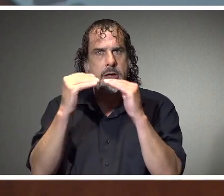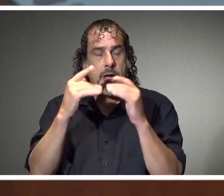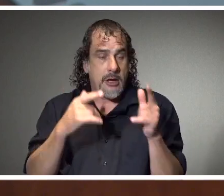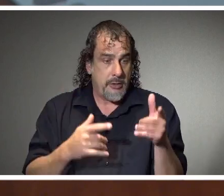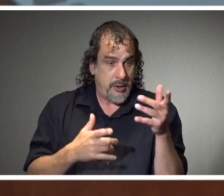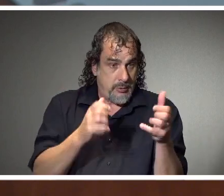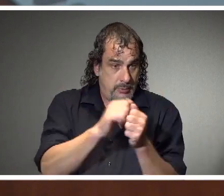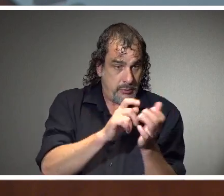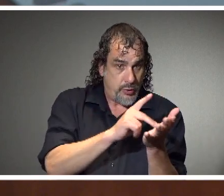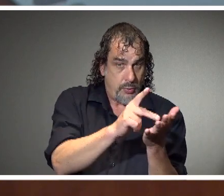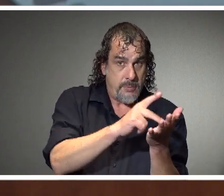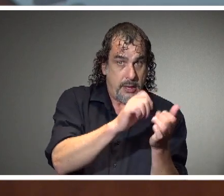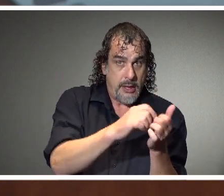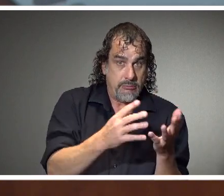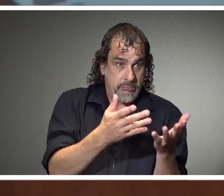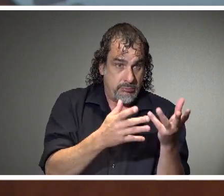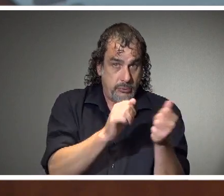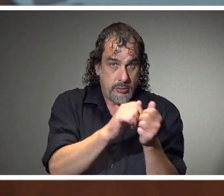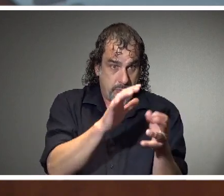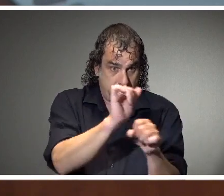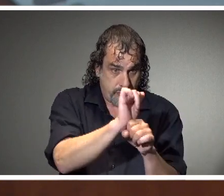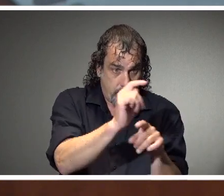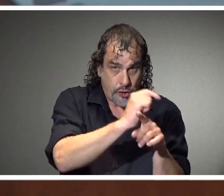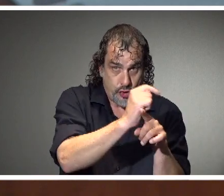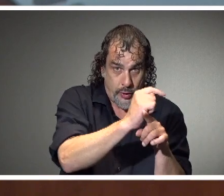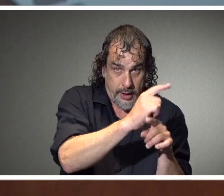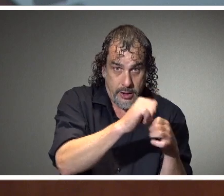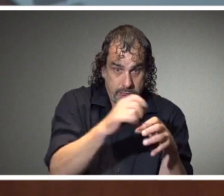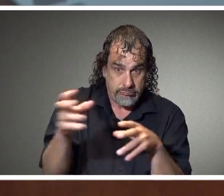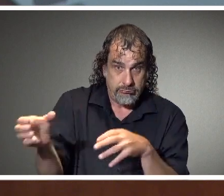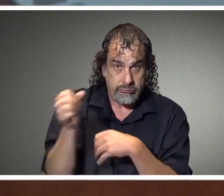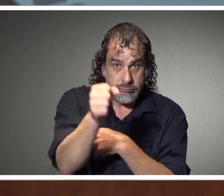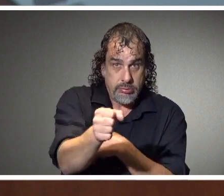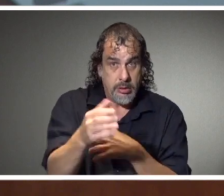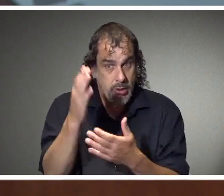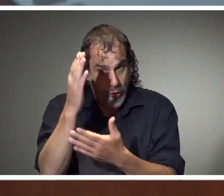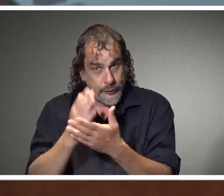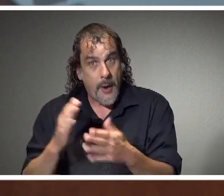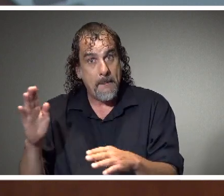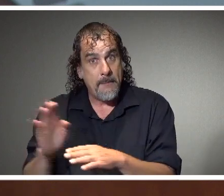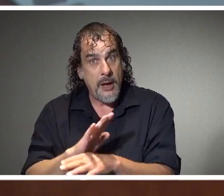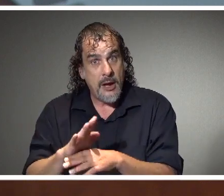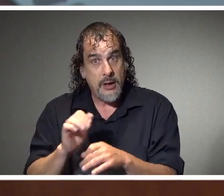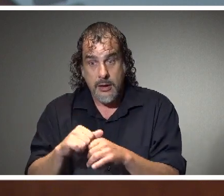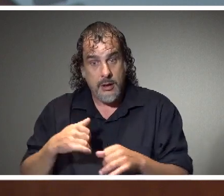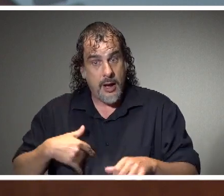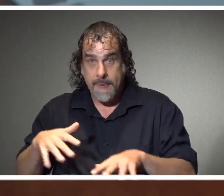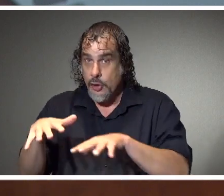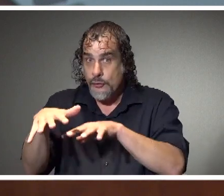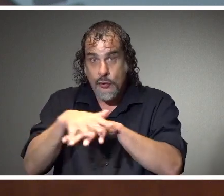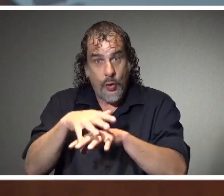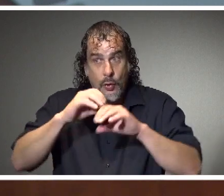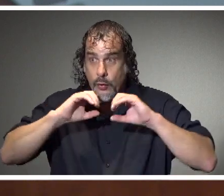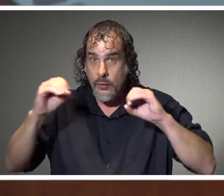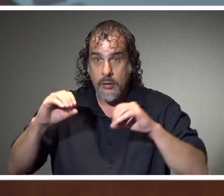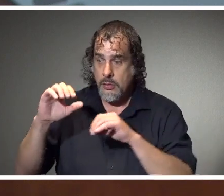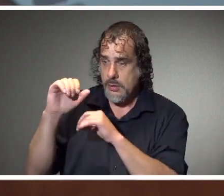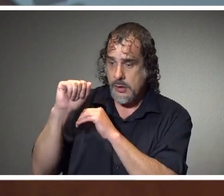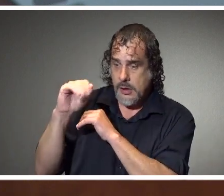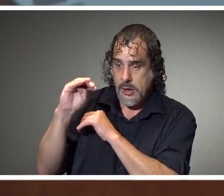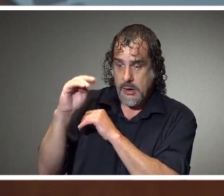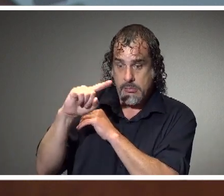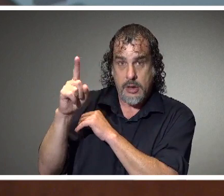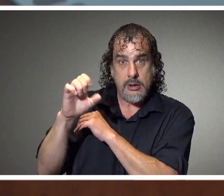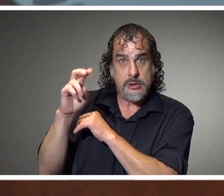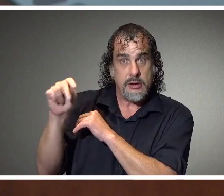to pay an attractive wage and do on-the-job training for people. There are some businesses out there who have not slowed down through this. Amazon is one that comes to mind. They